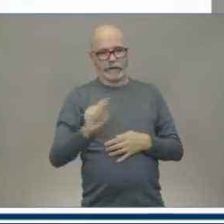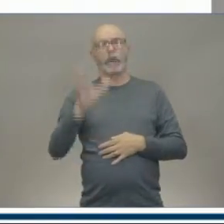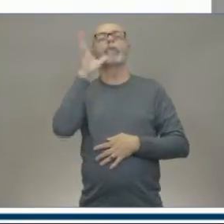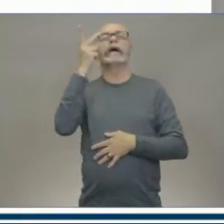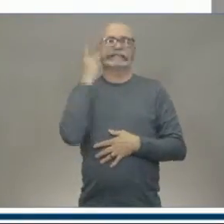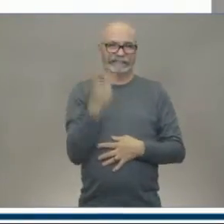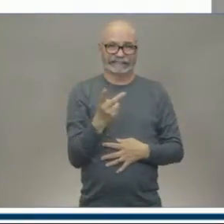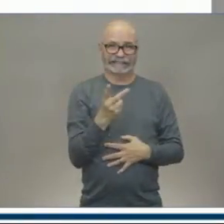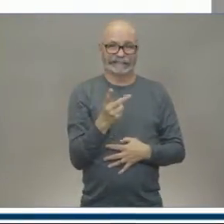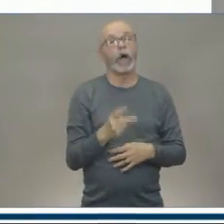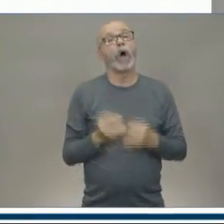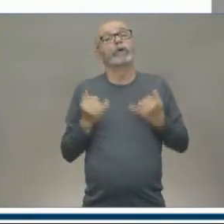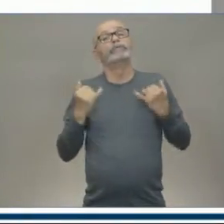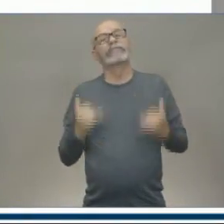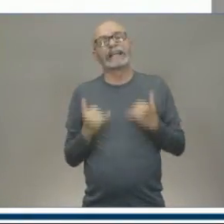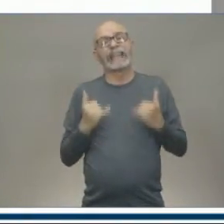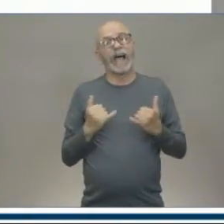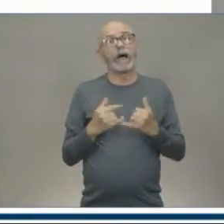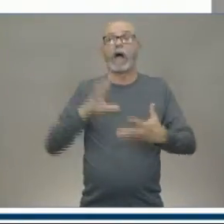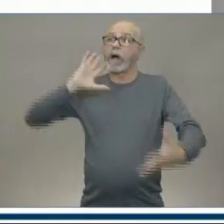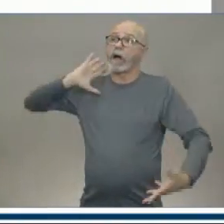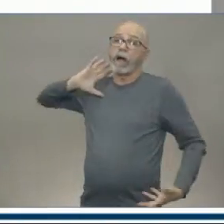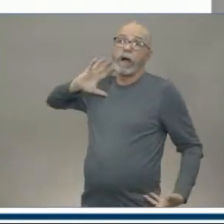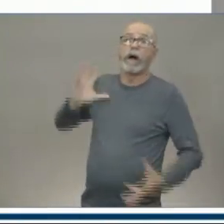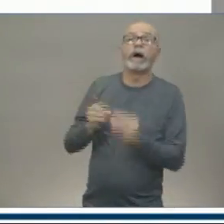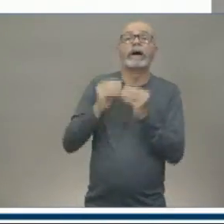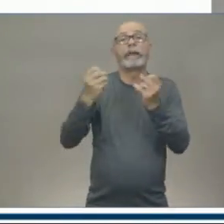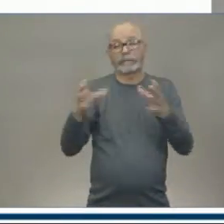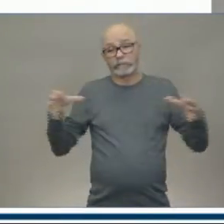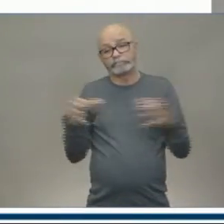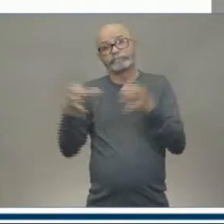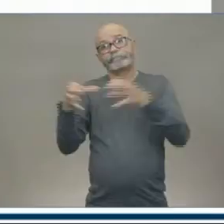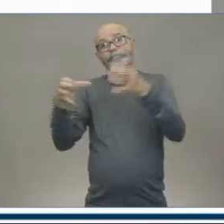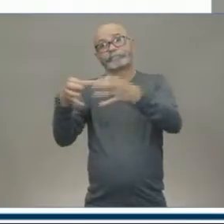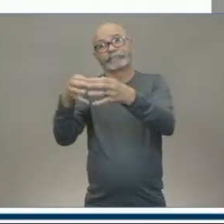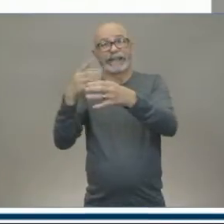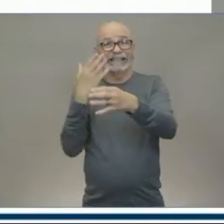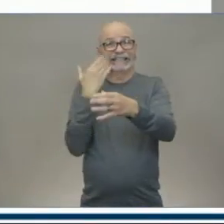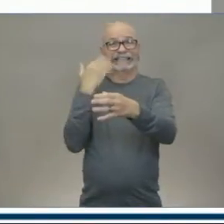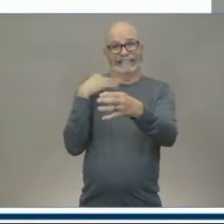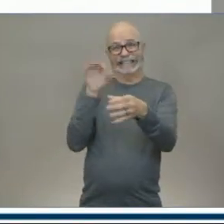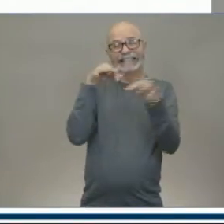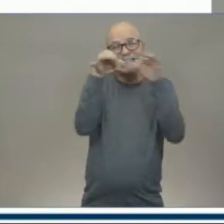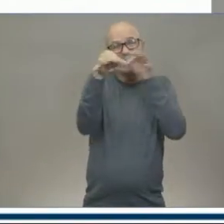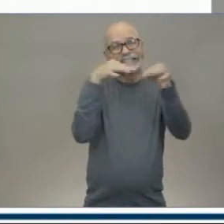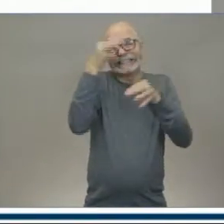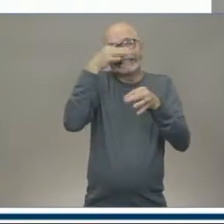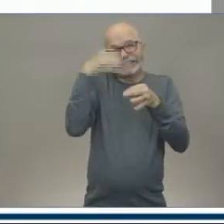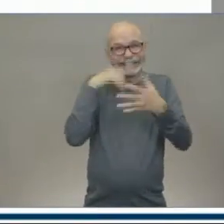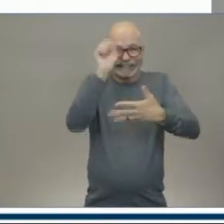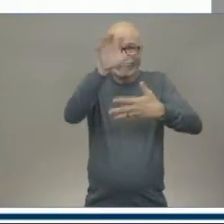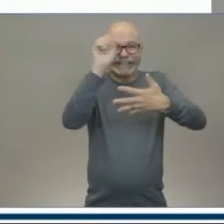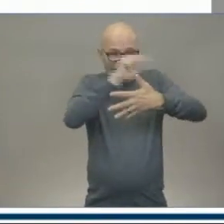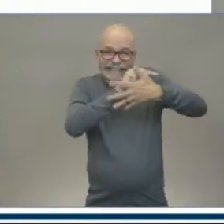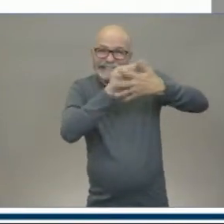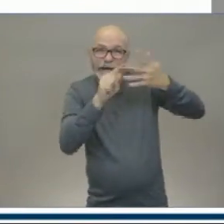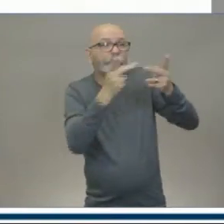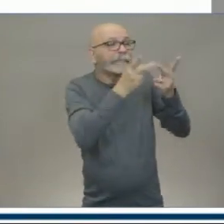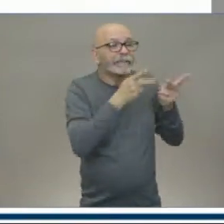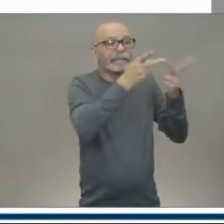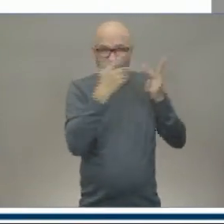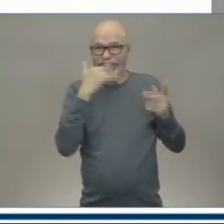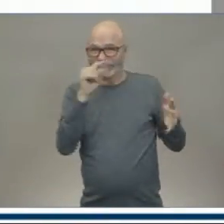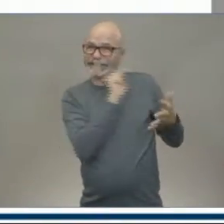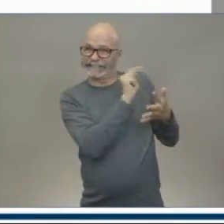about to outline are for the communities within this big section of Halifax municipality. All of them come